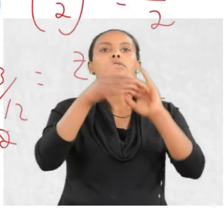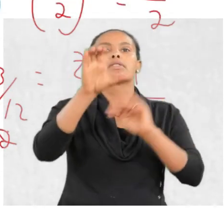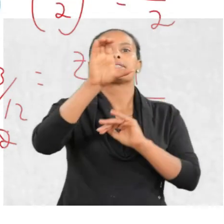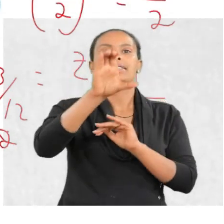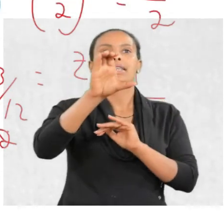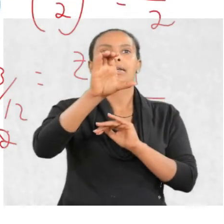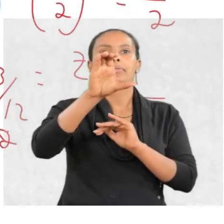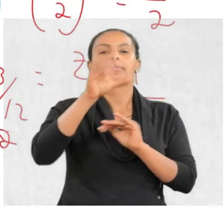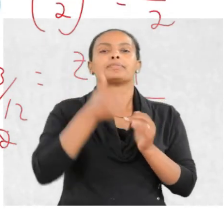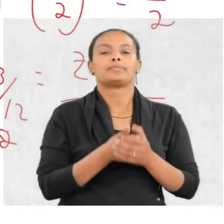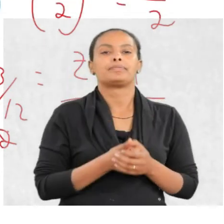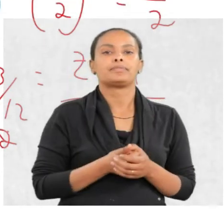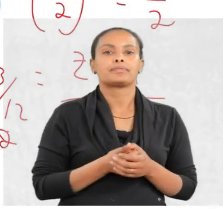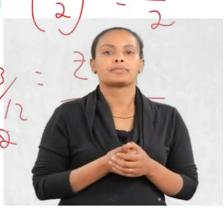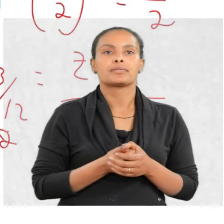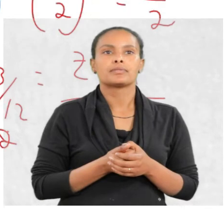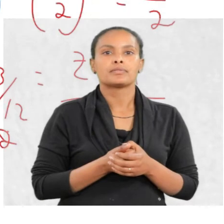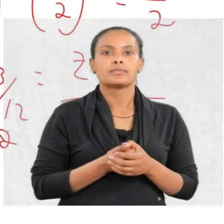of C.